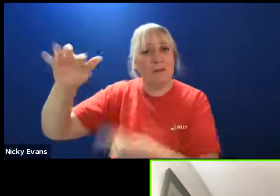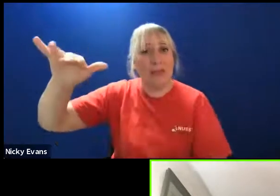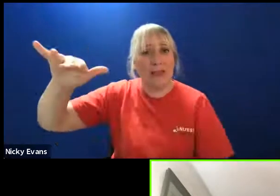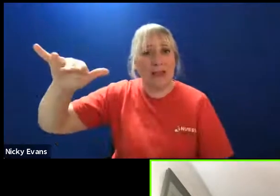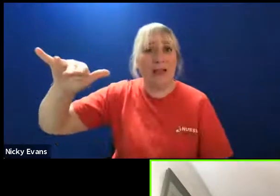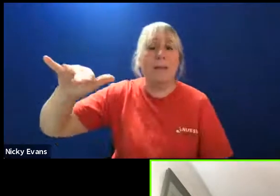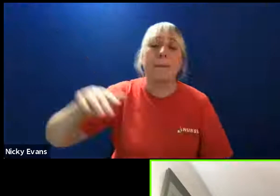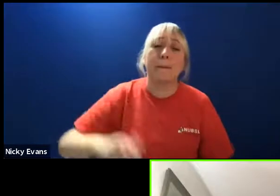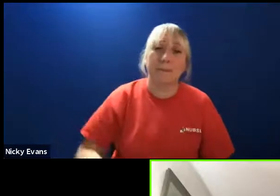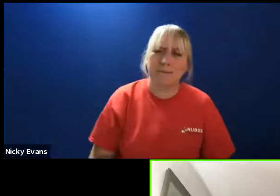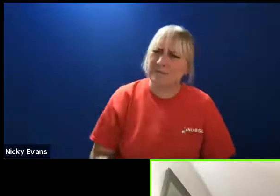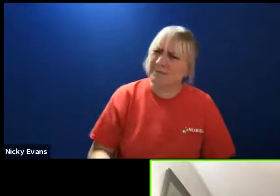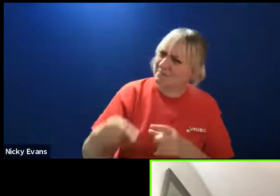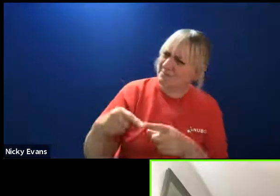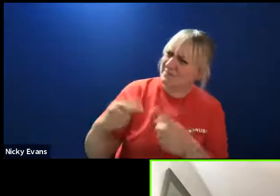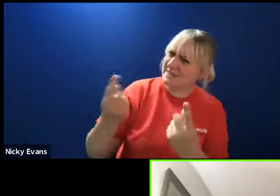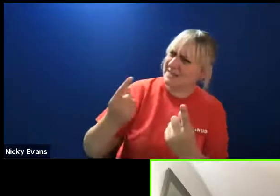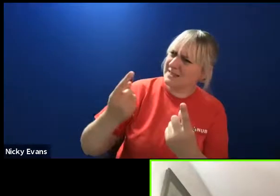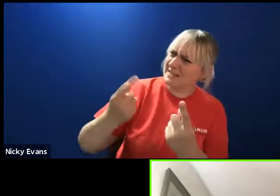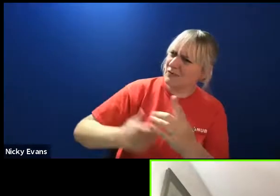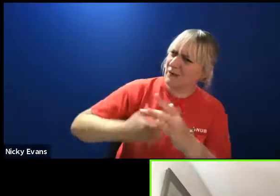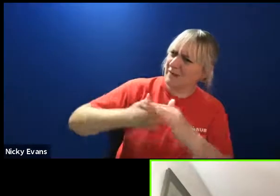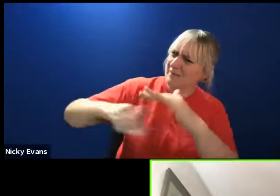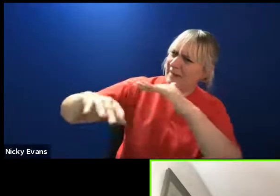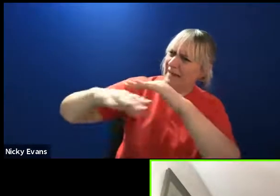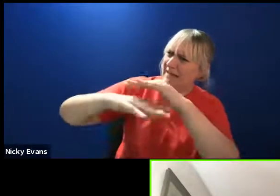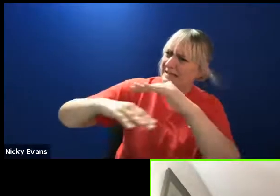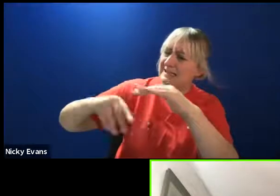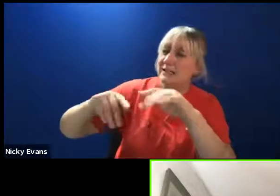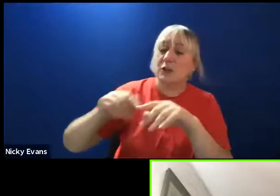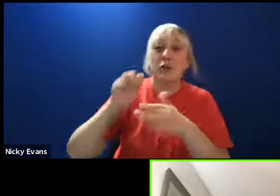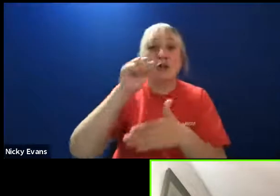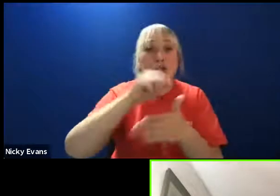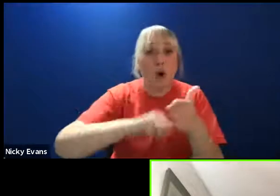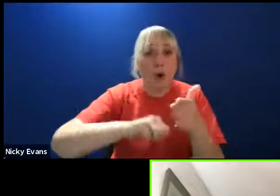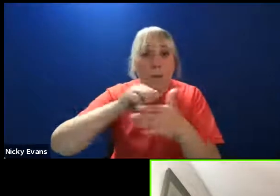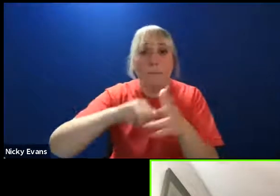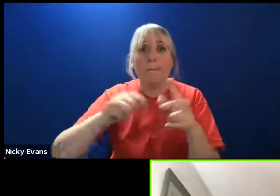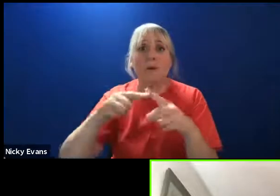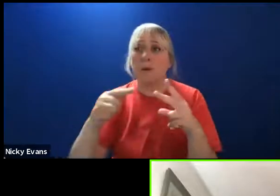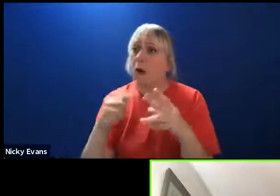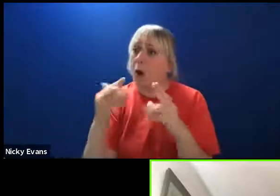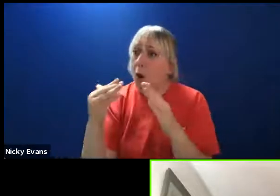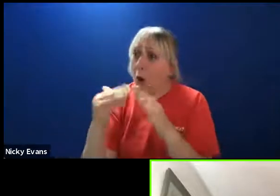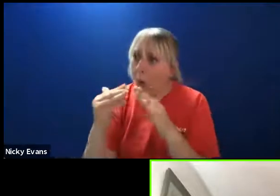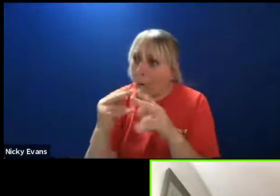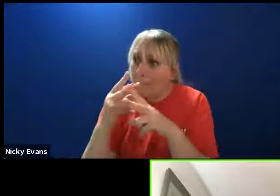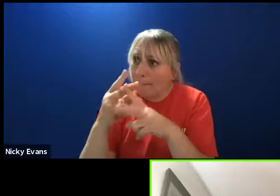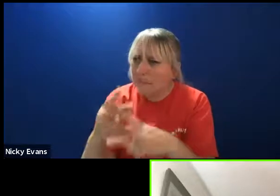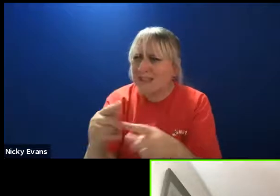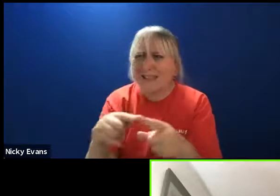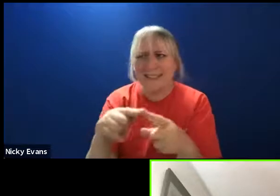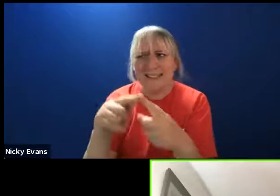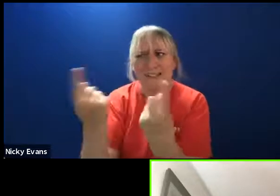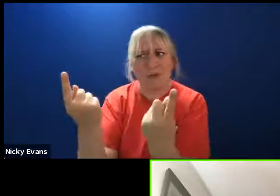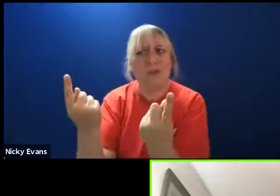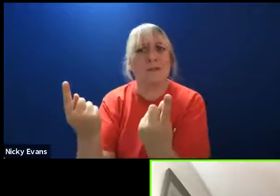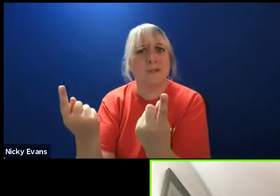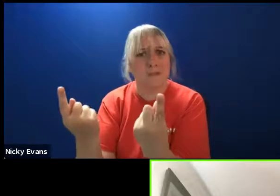to. Something was very different in the various shops and homes that we were invited to. And I'd